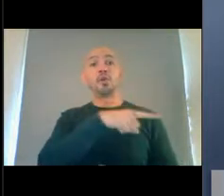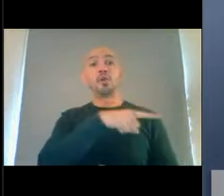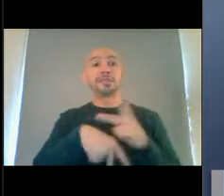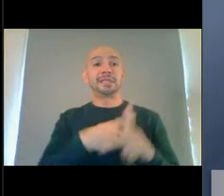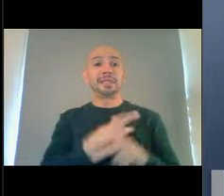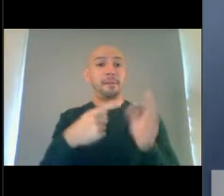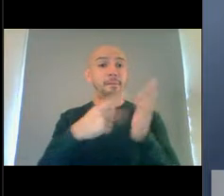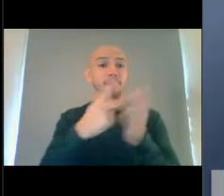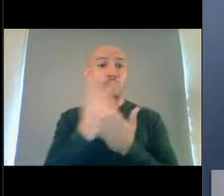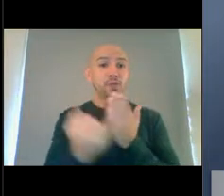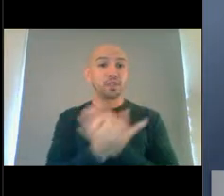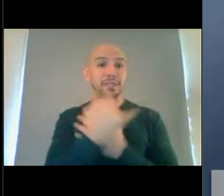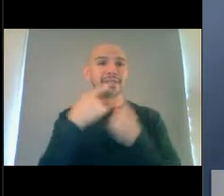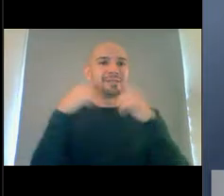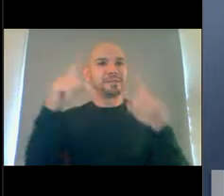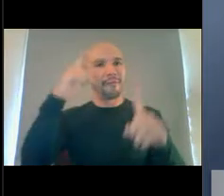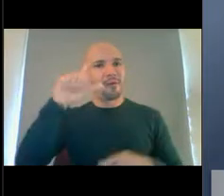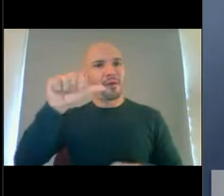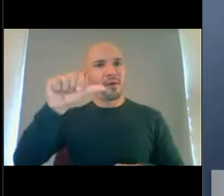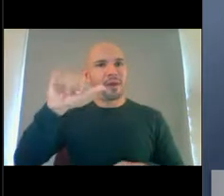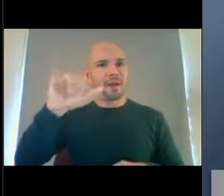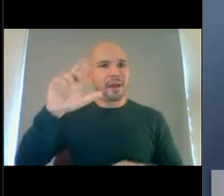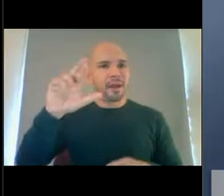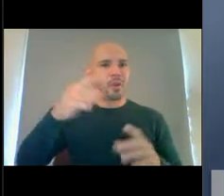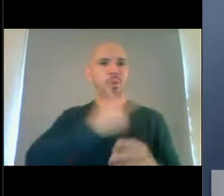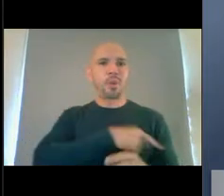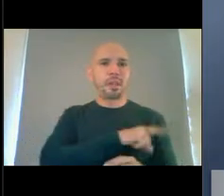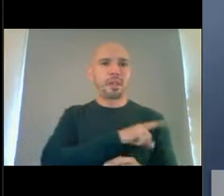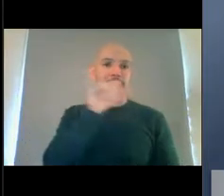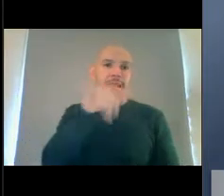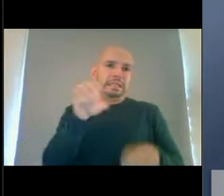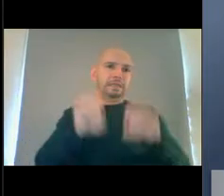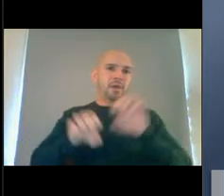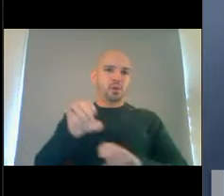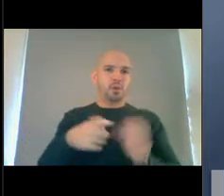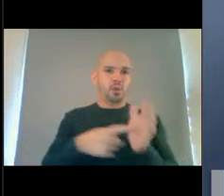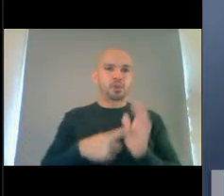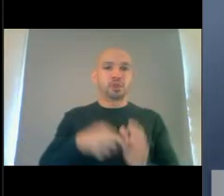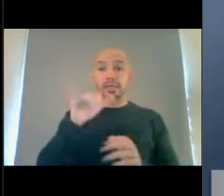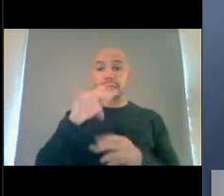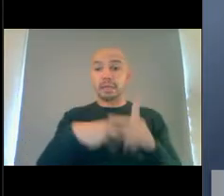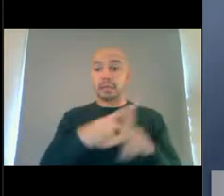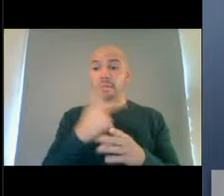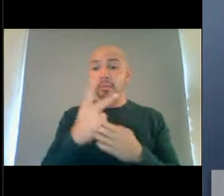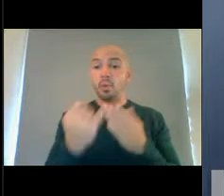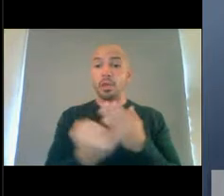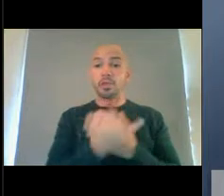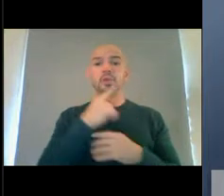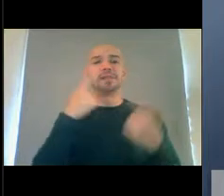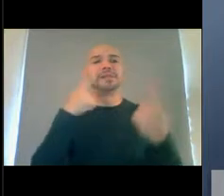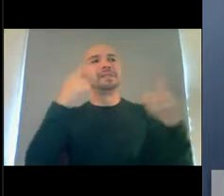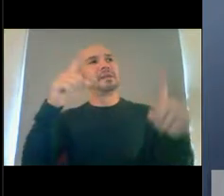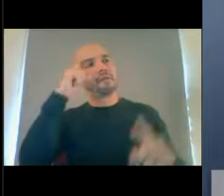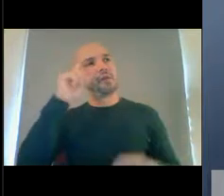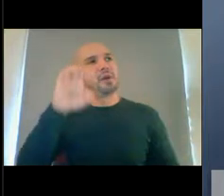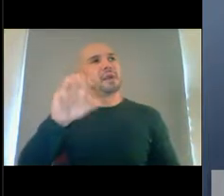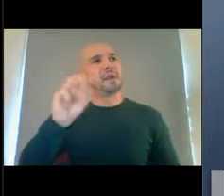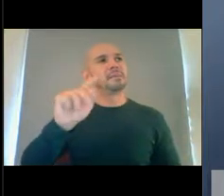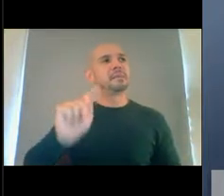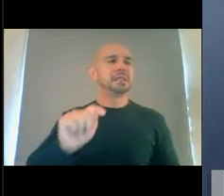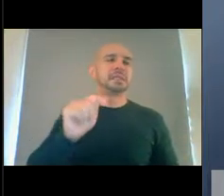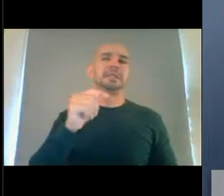successful in air quality uh which is an evaluated criteria those types of projects would be successful in there's a vmt evaluation